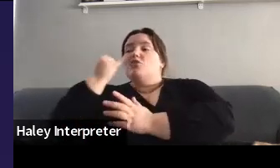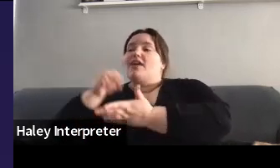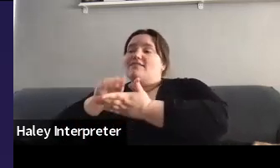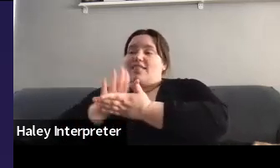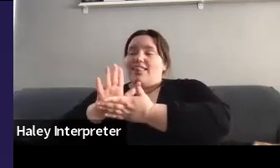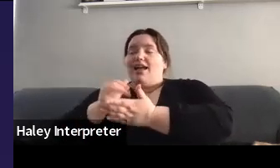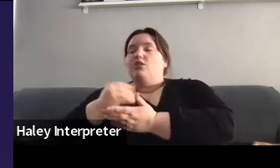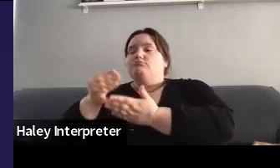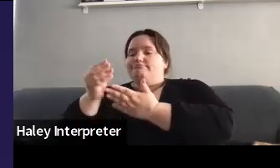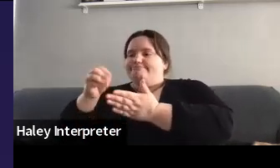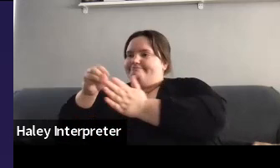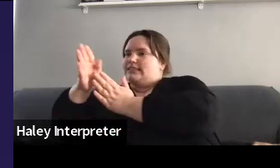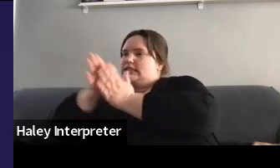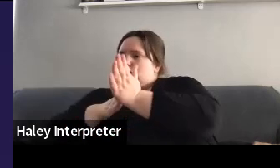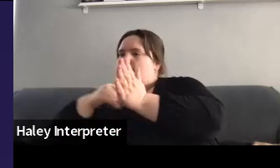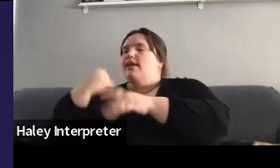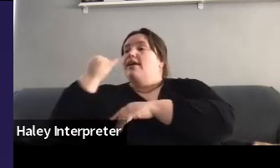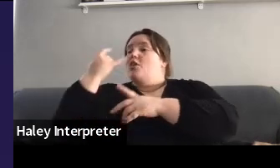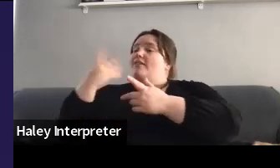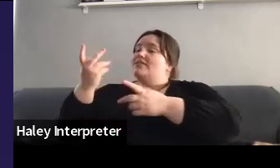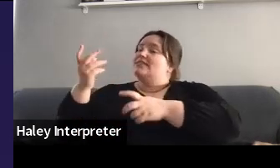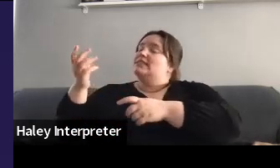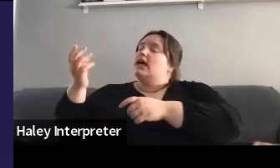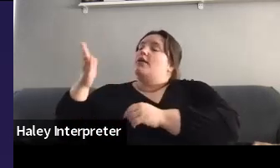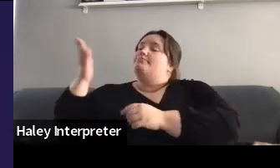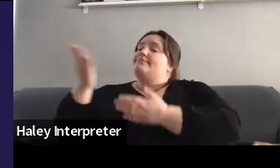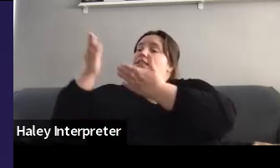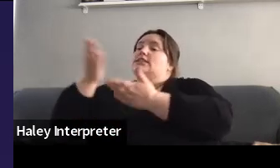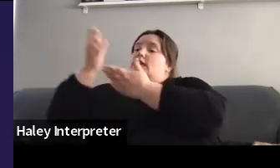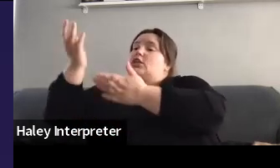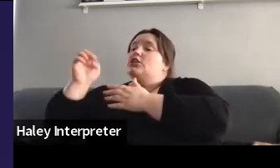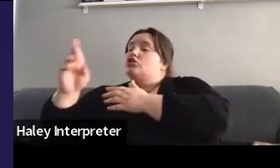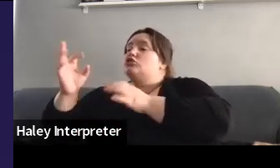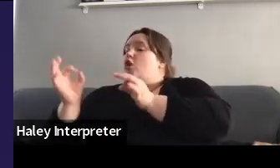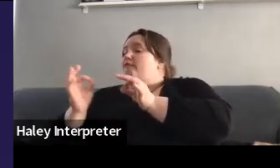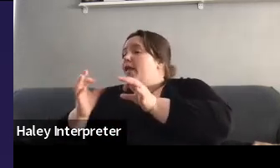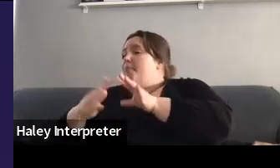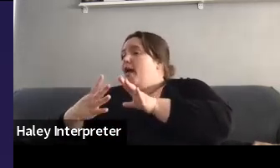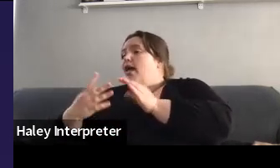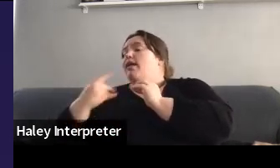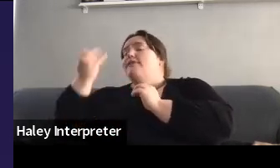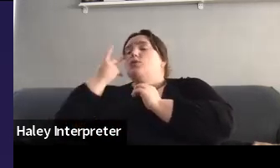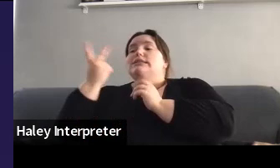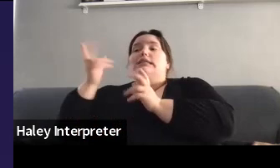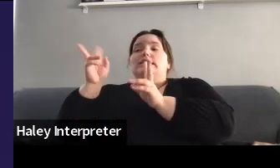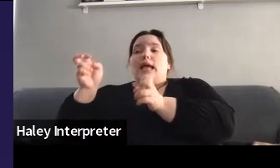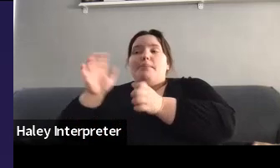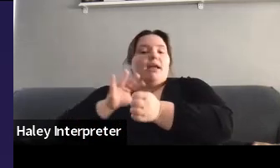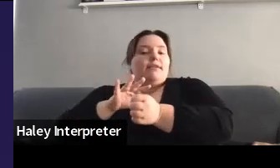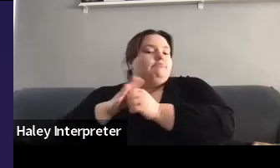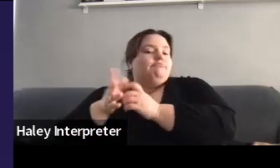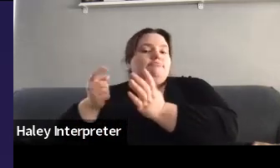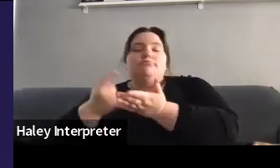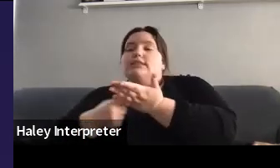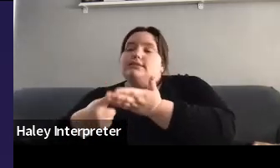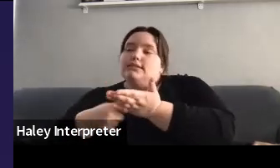feedback if you have any suggestions or you would like to see a topic covered for AT. Please make sure in that survey that you let